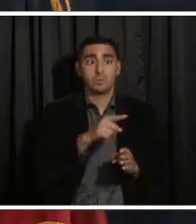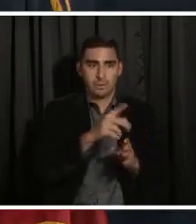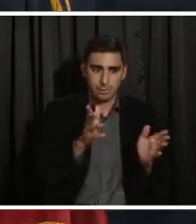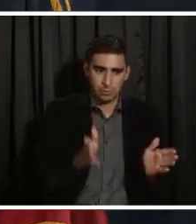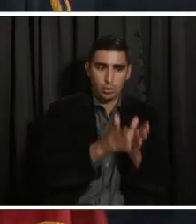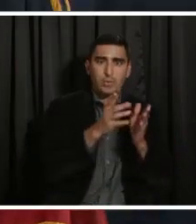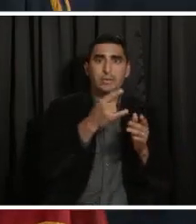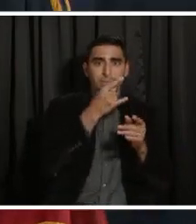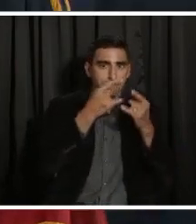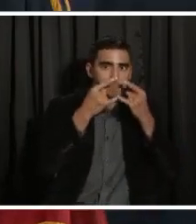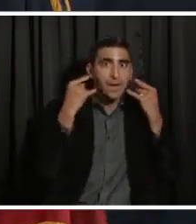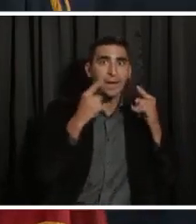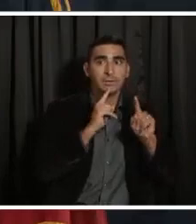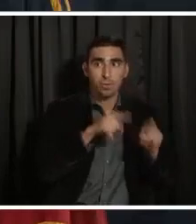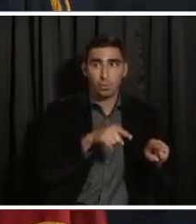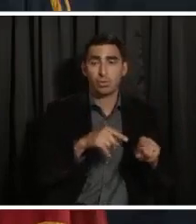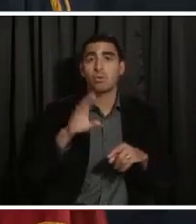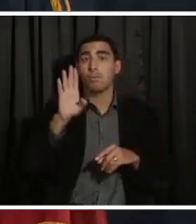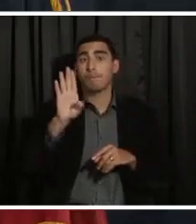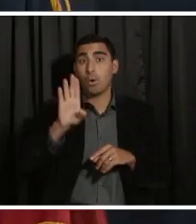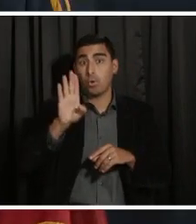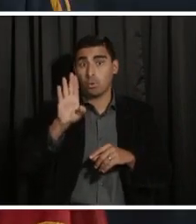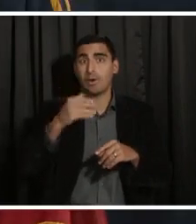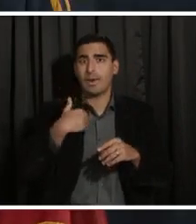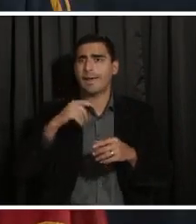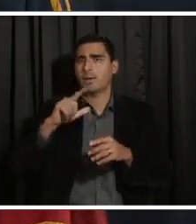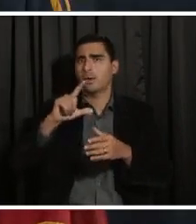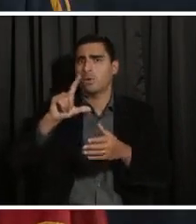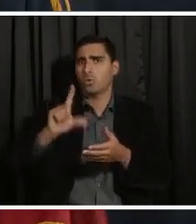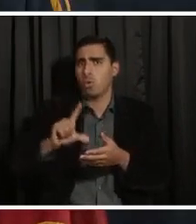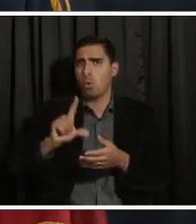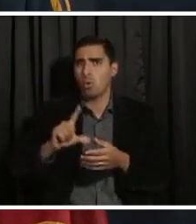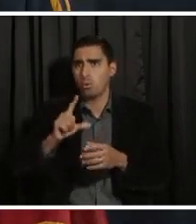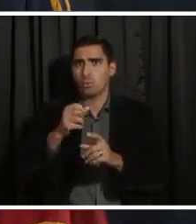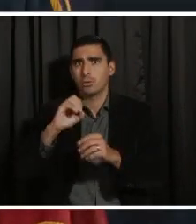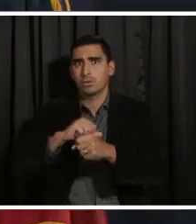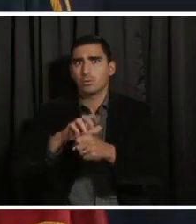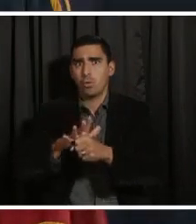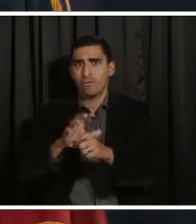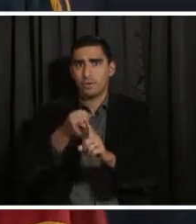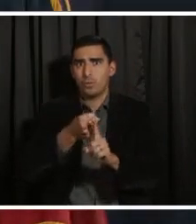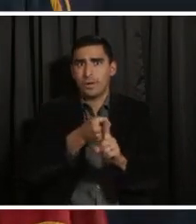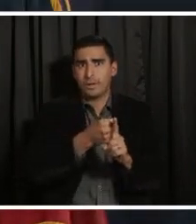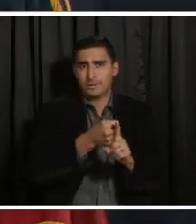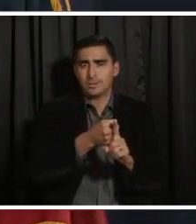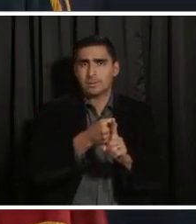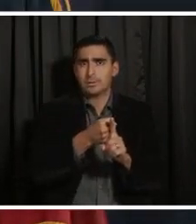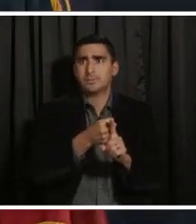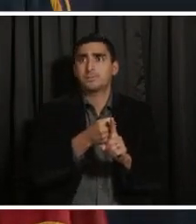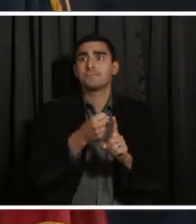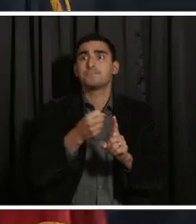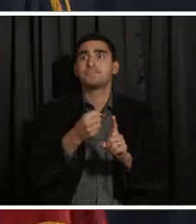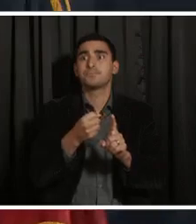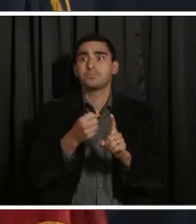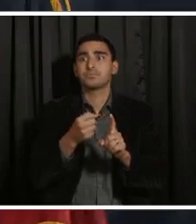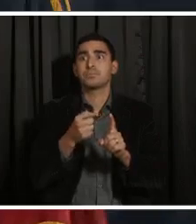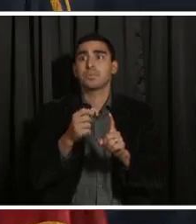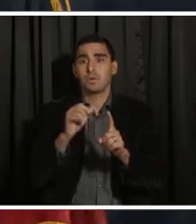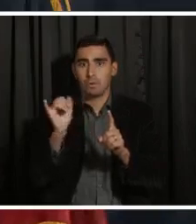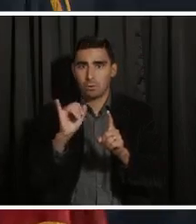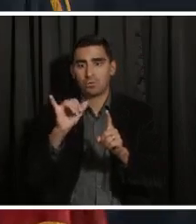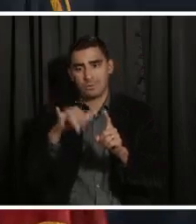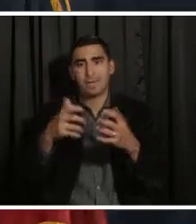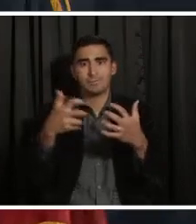Boulder County, you saw Boulder County had one of the lower COVID rates correlated with the vaccine. It's also no doubt correlated with the steps they've